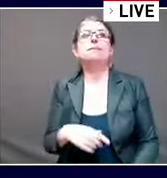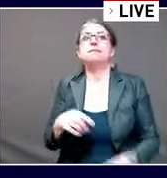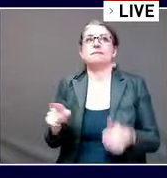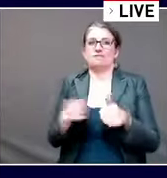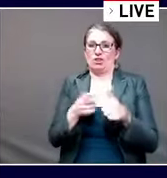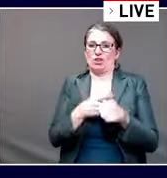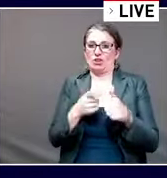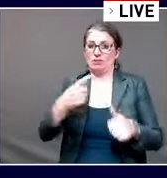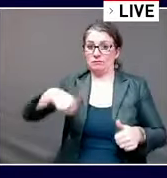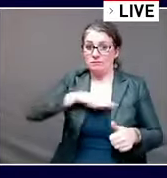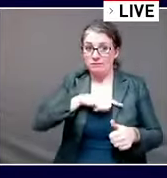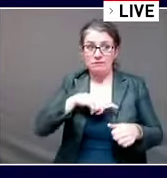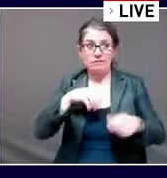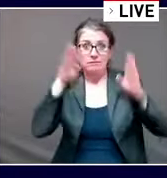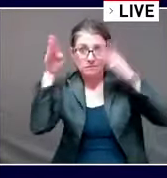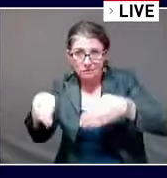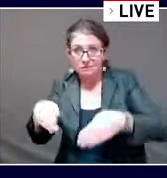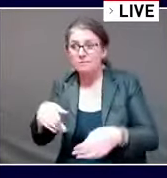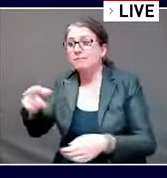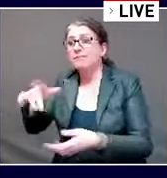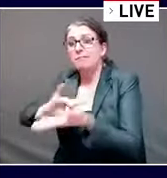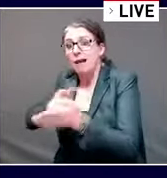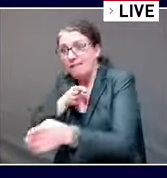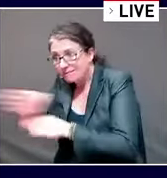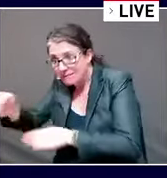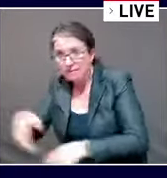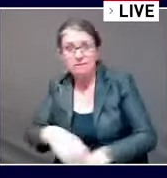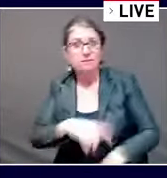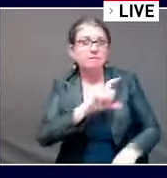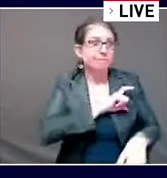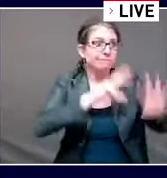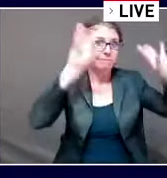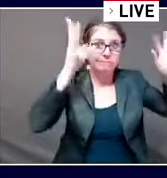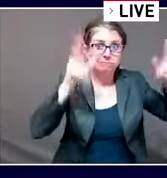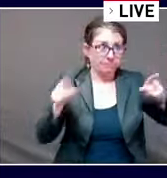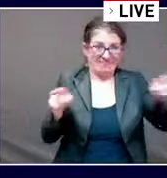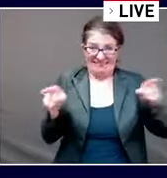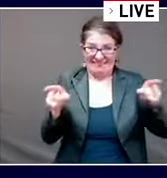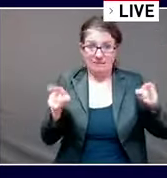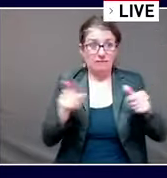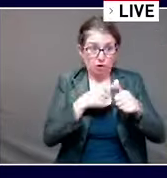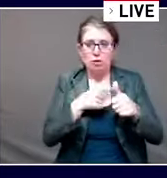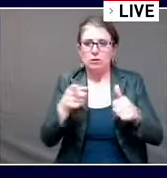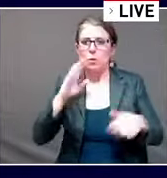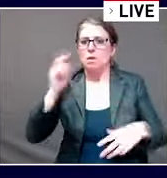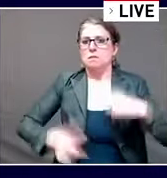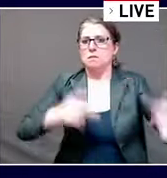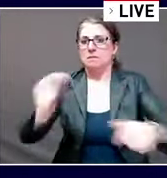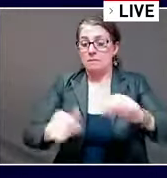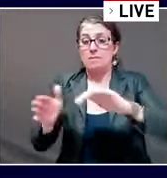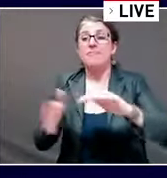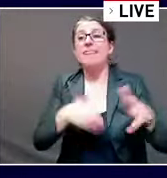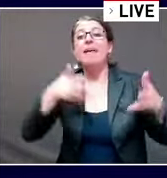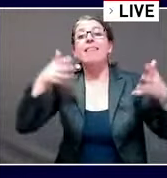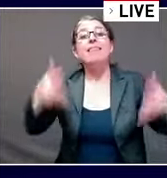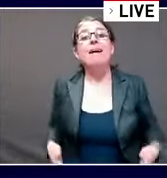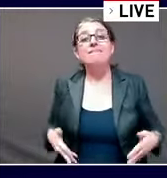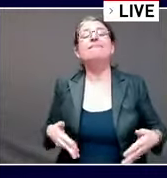you might be going, anytime you might be encountering somebody, having a face covering on, maintaining physical distancing,